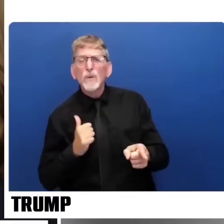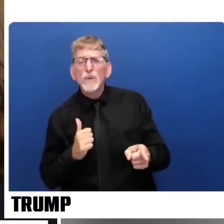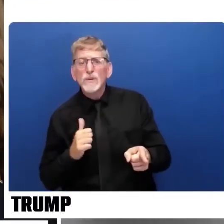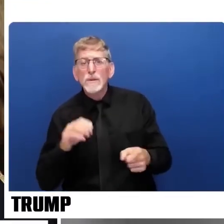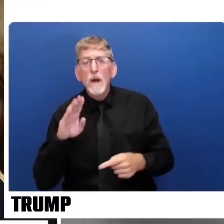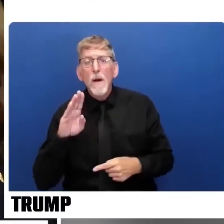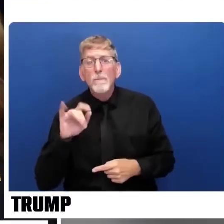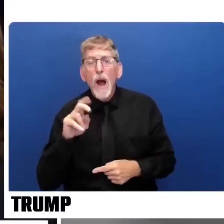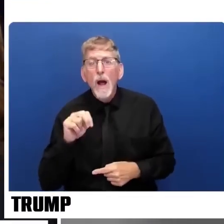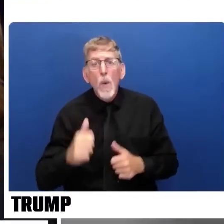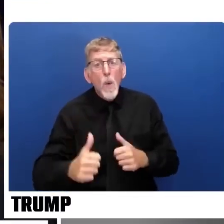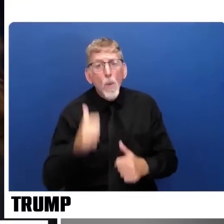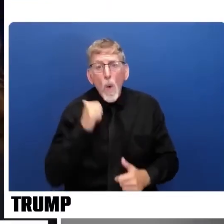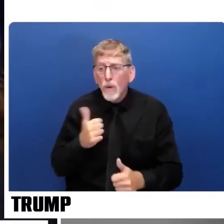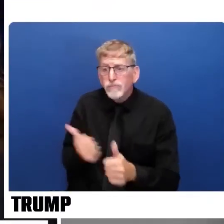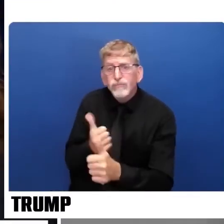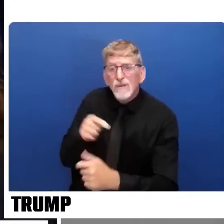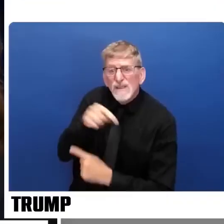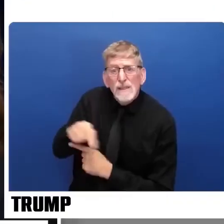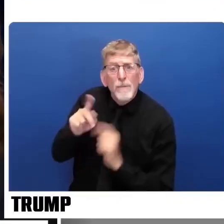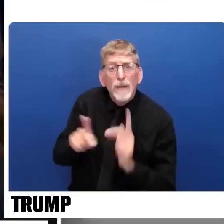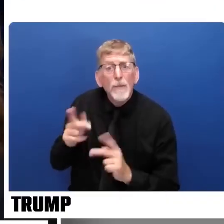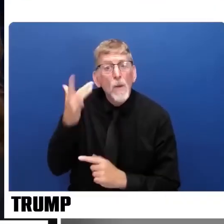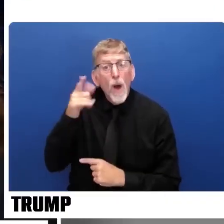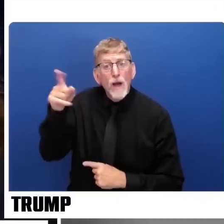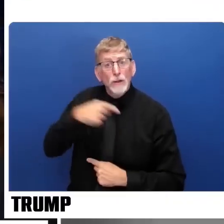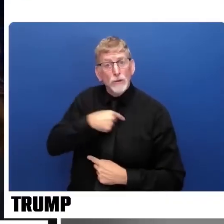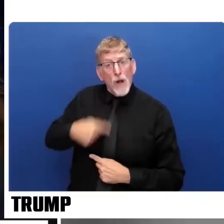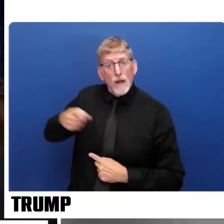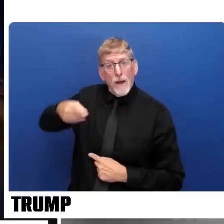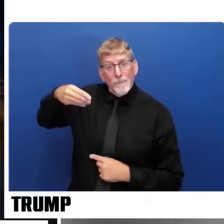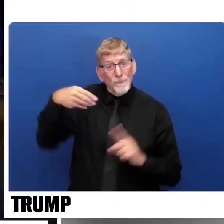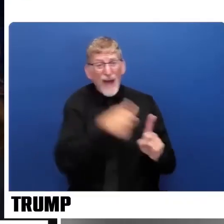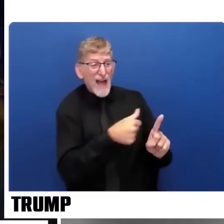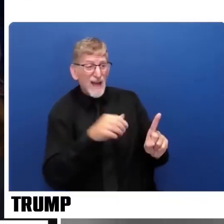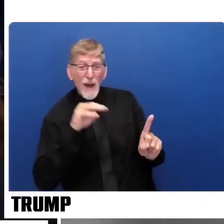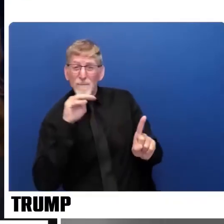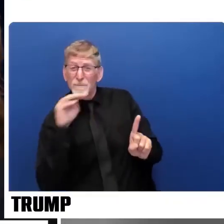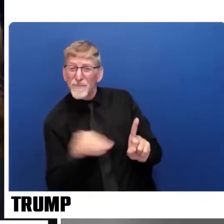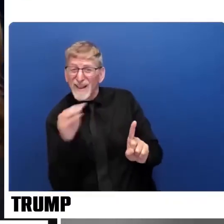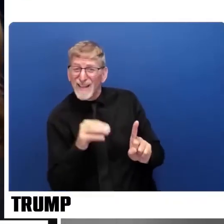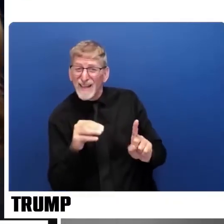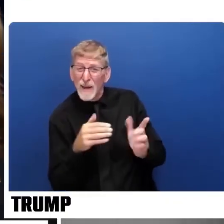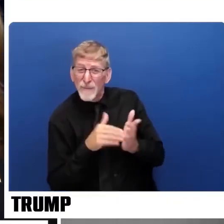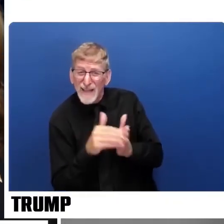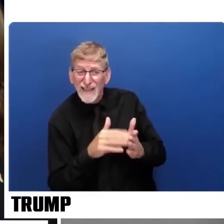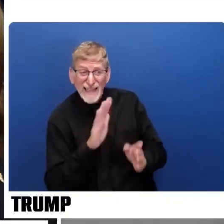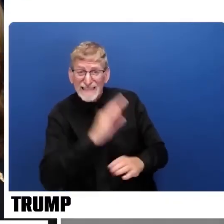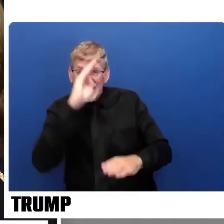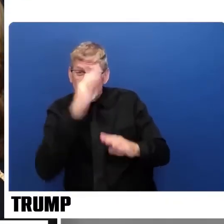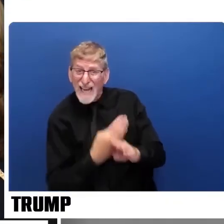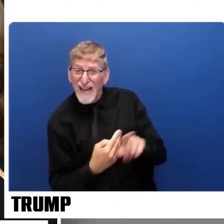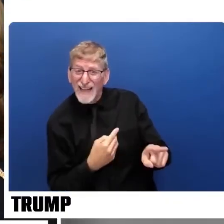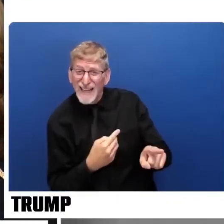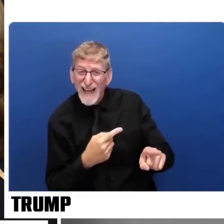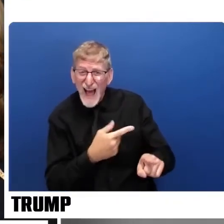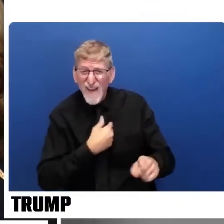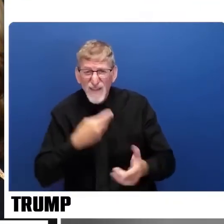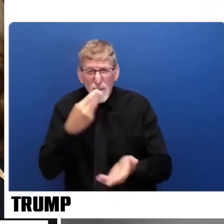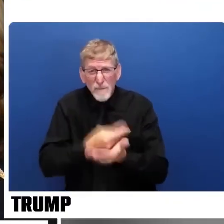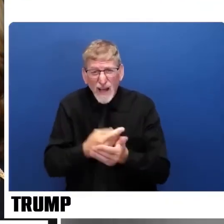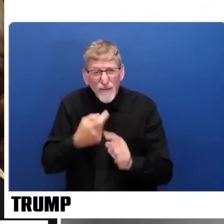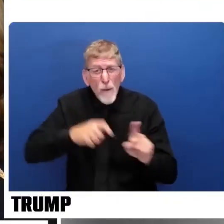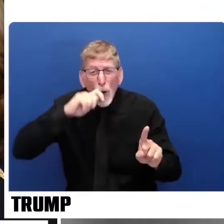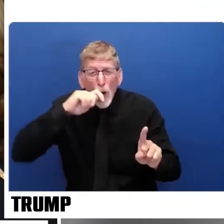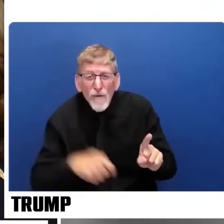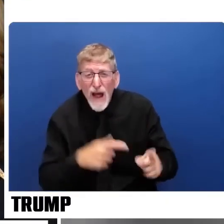supposedly China paid him millions of dollars. He's afraid to do it. Between him and his son, they get all this money from Ukraine. They get all this money from